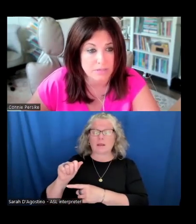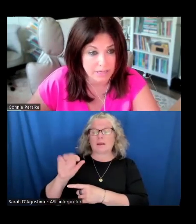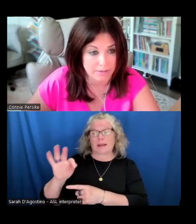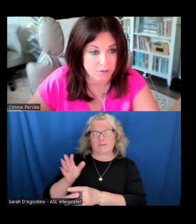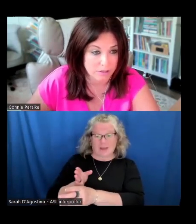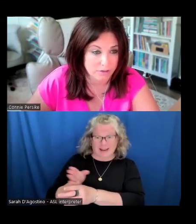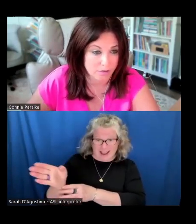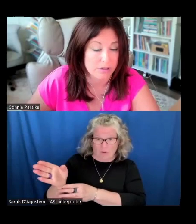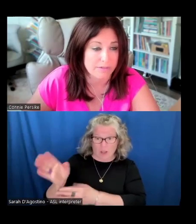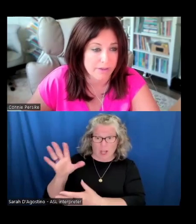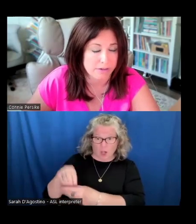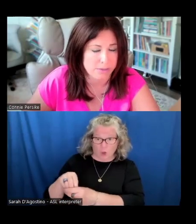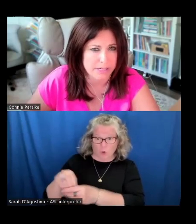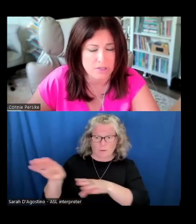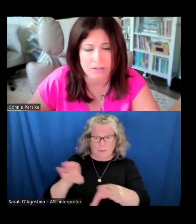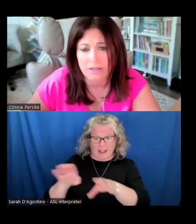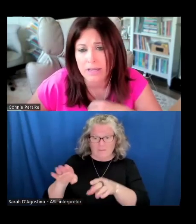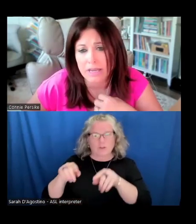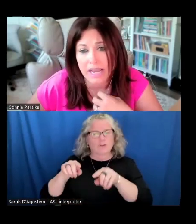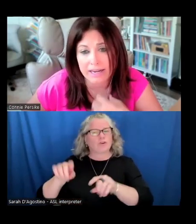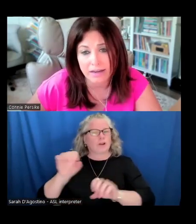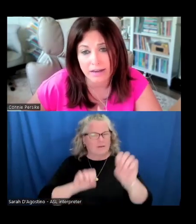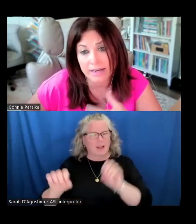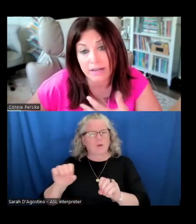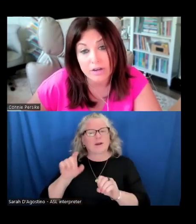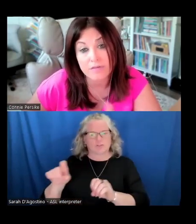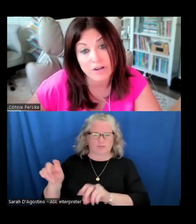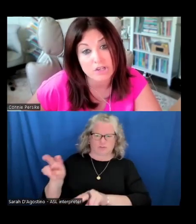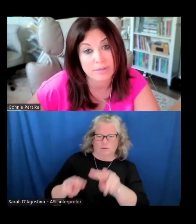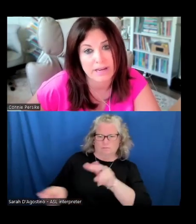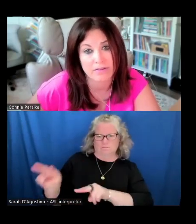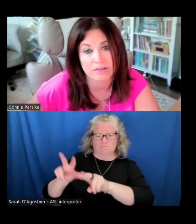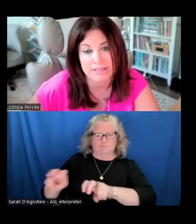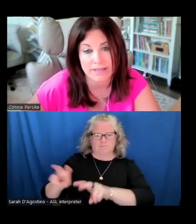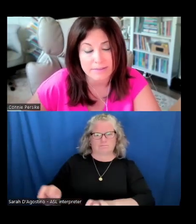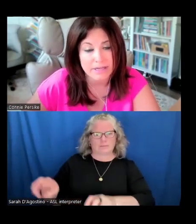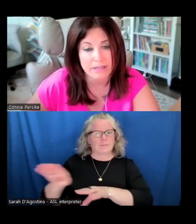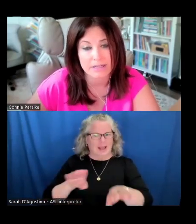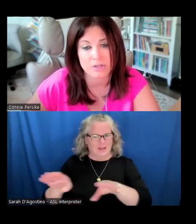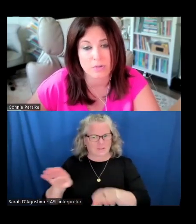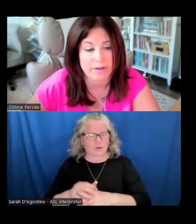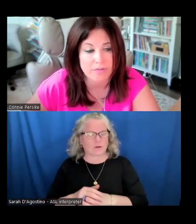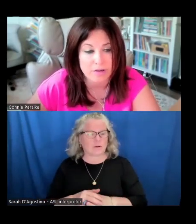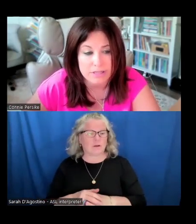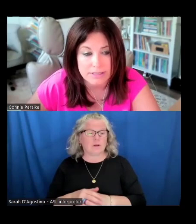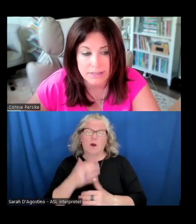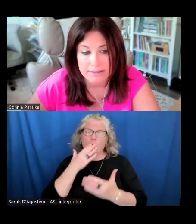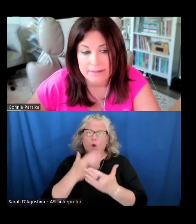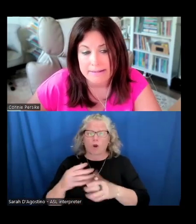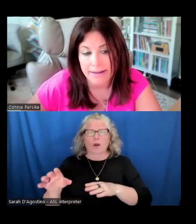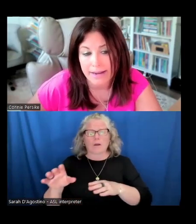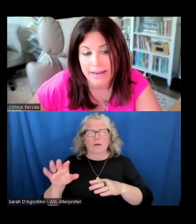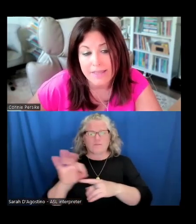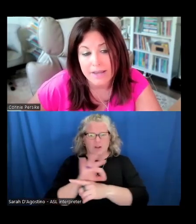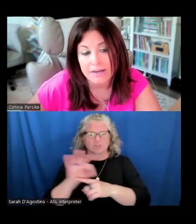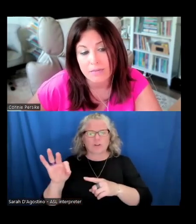assessing behavior in your evaluation. And a good functional behavioral assessment can do that for us. And then